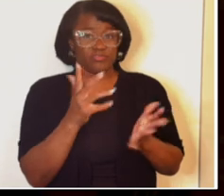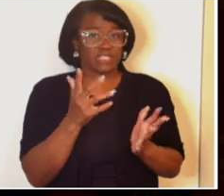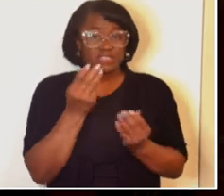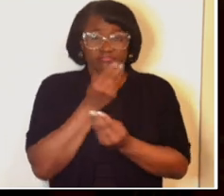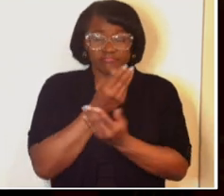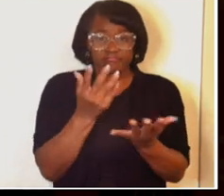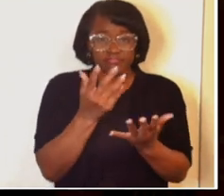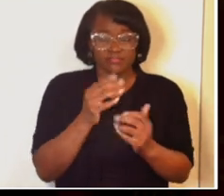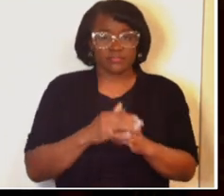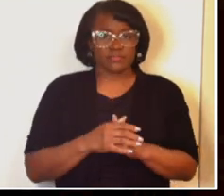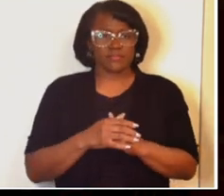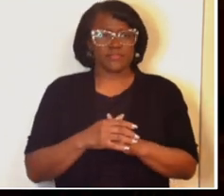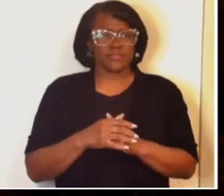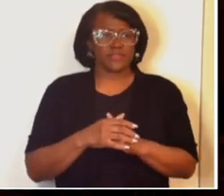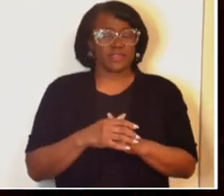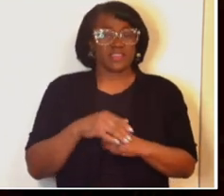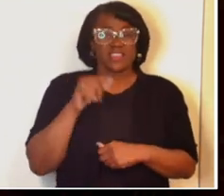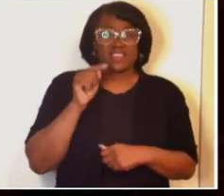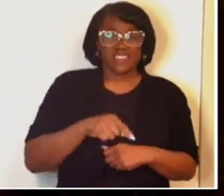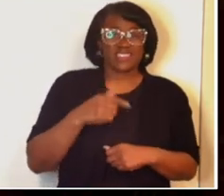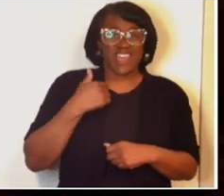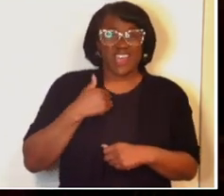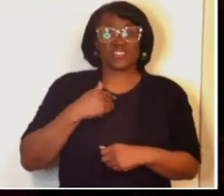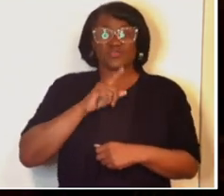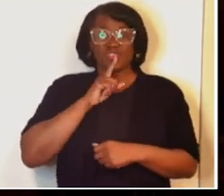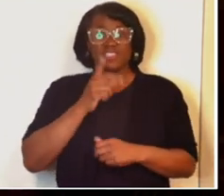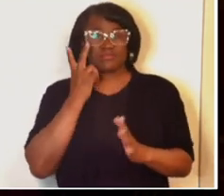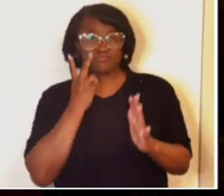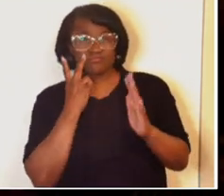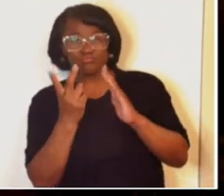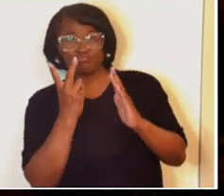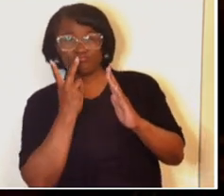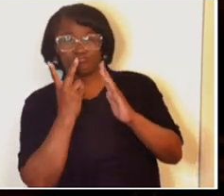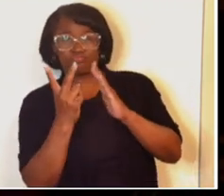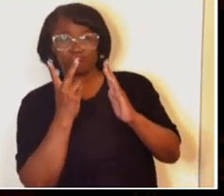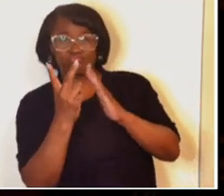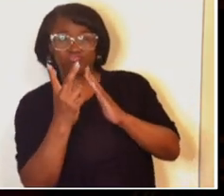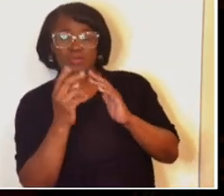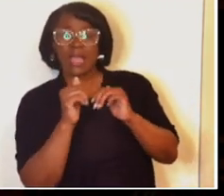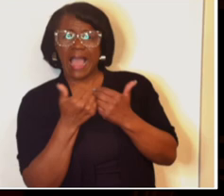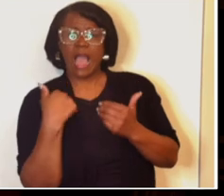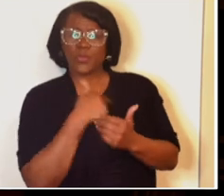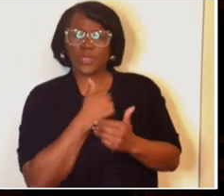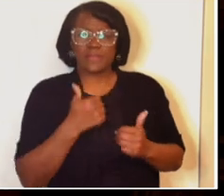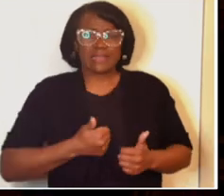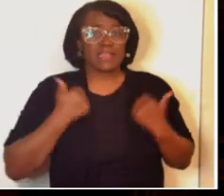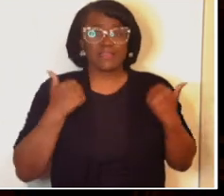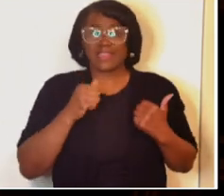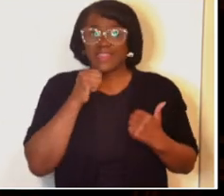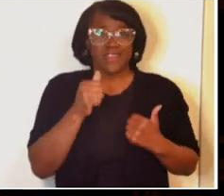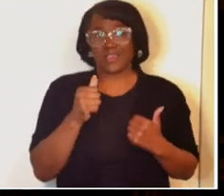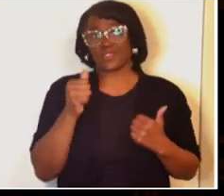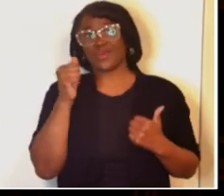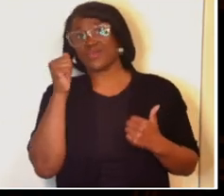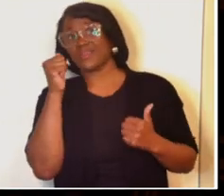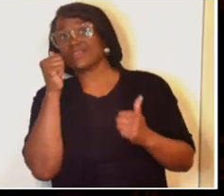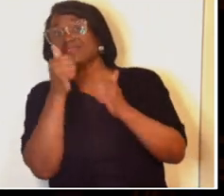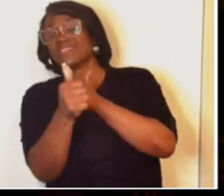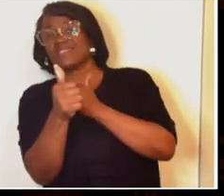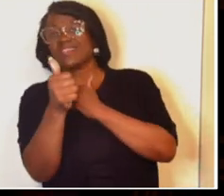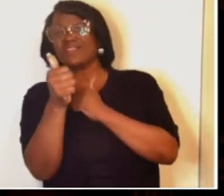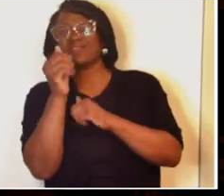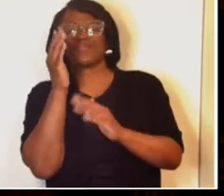a number of spot-on calls as to how we will be living in the not-so-distant future. The angst that